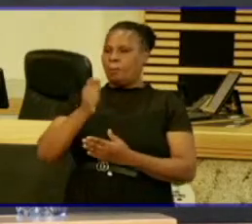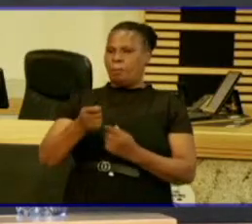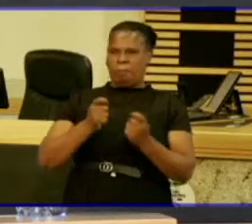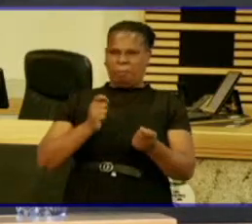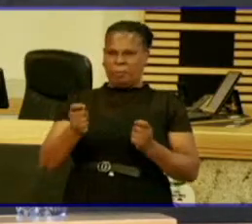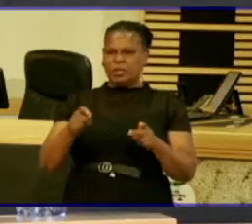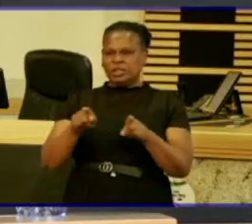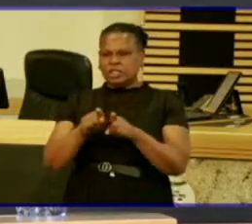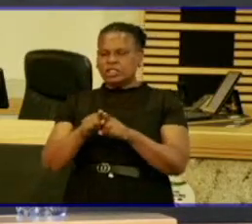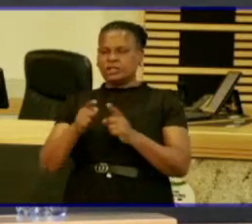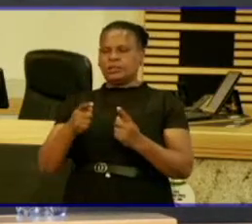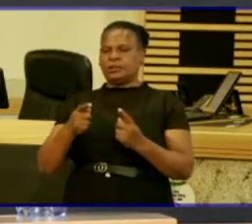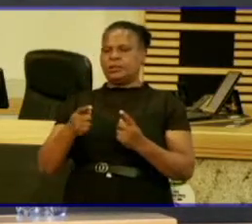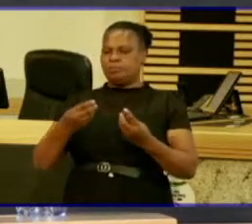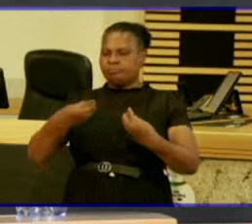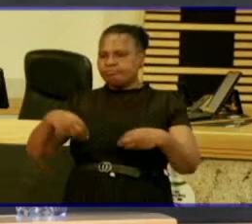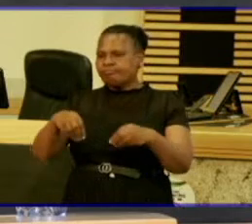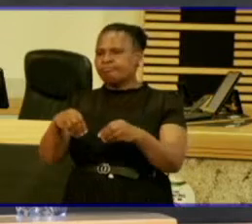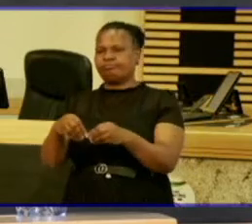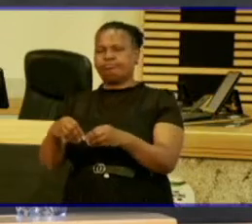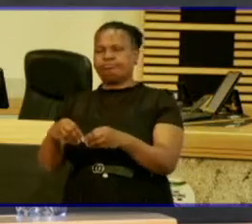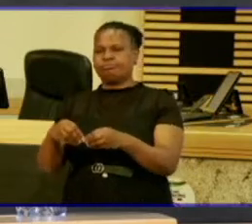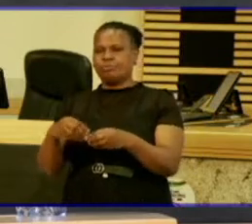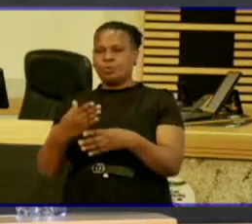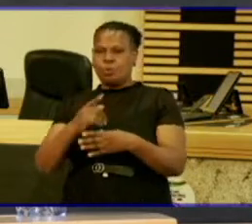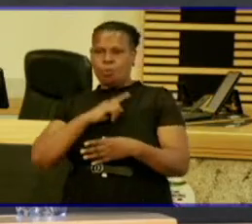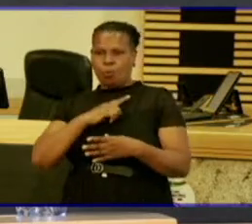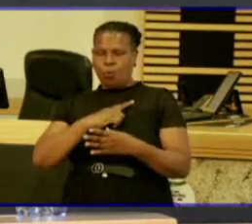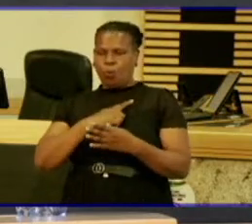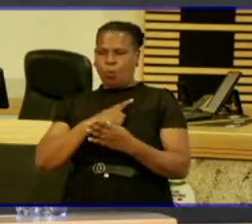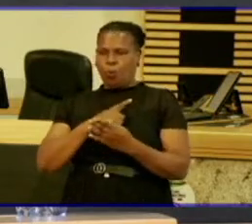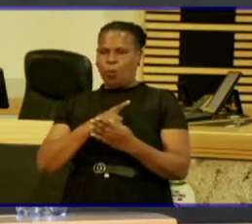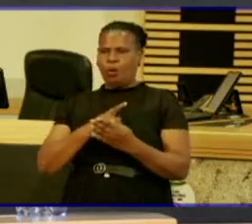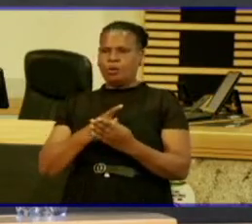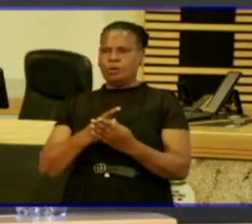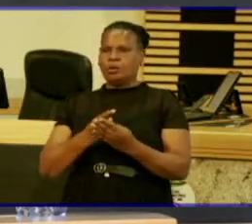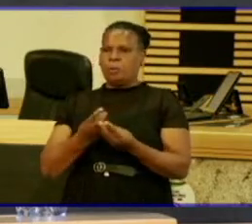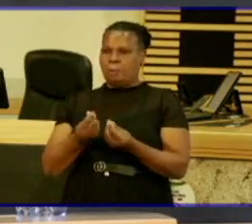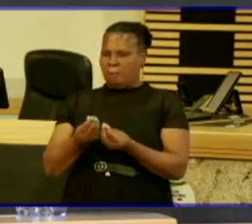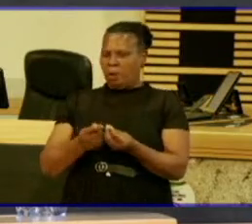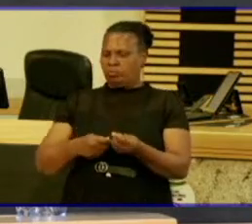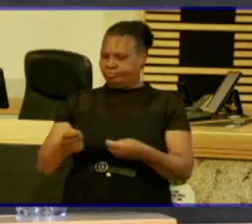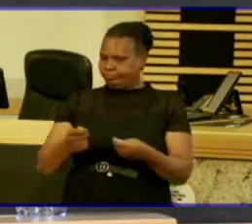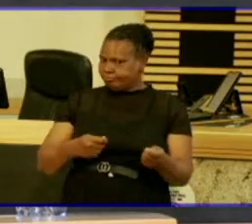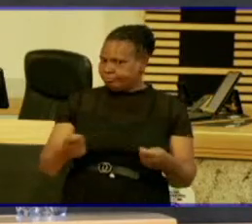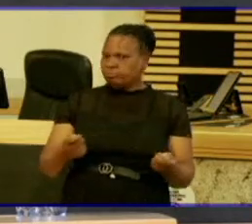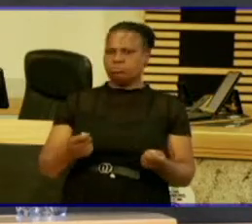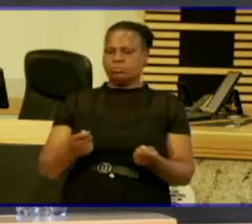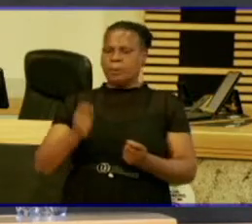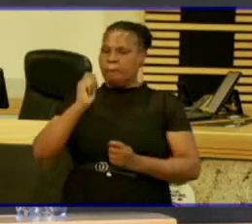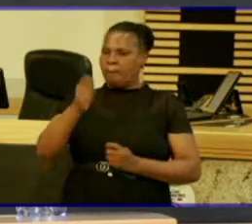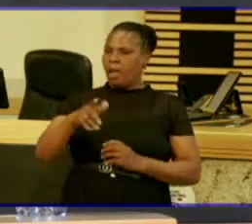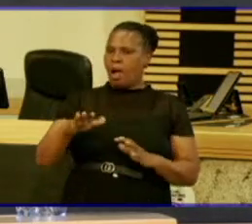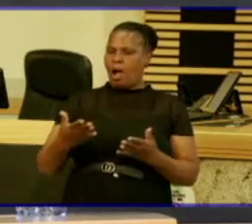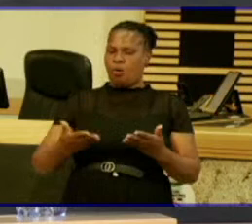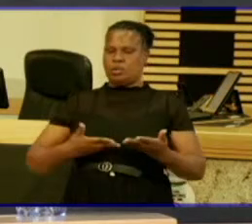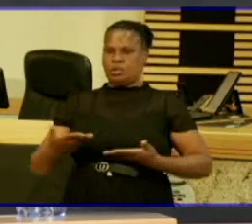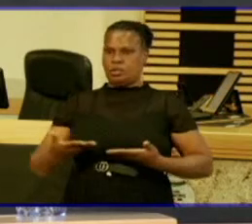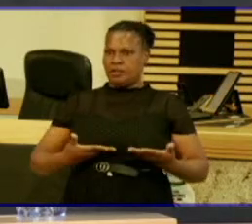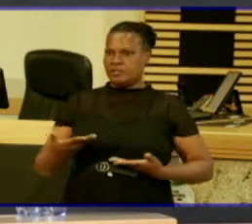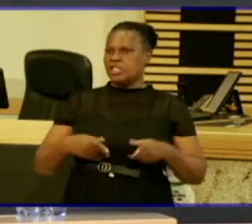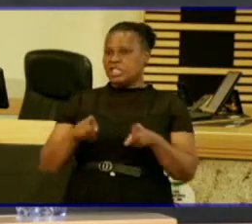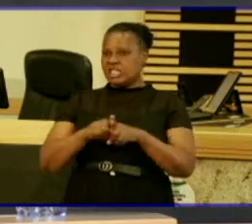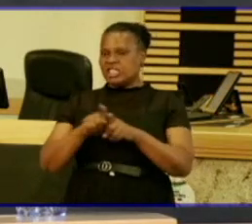land parcels and properties to attract investment and embark on a campaign for payment of services by